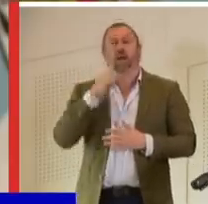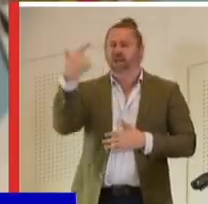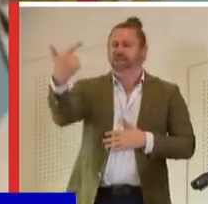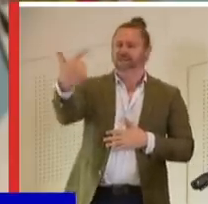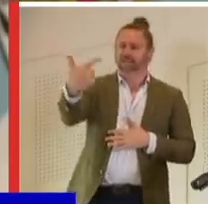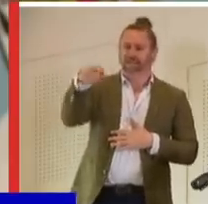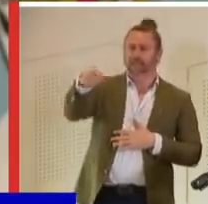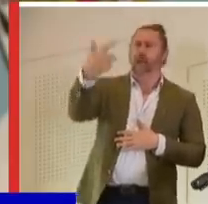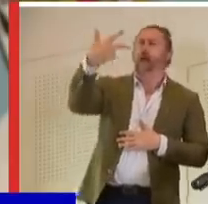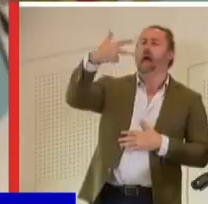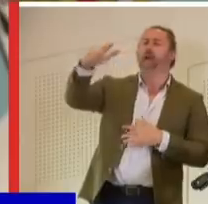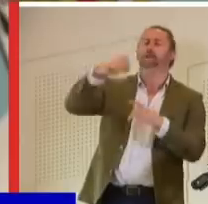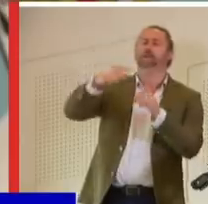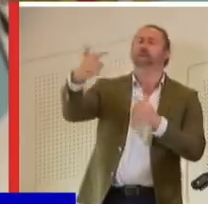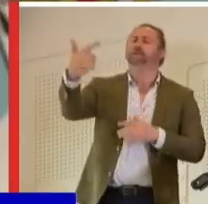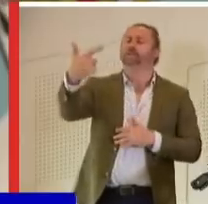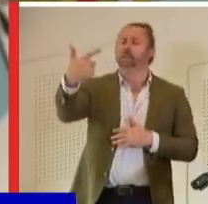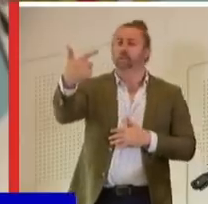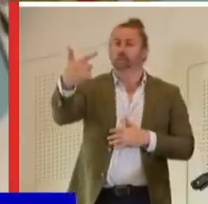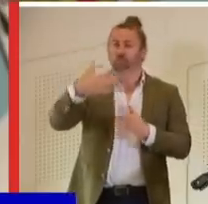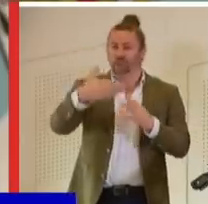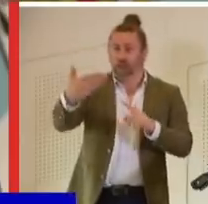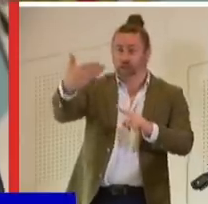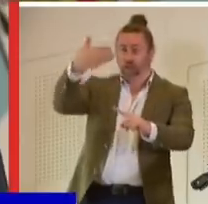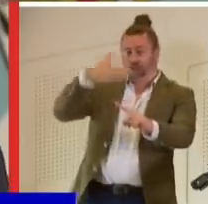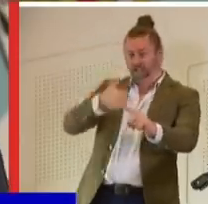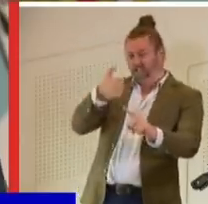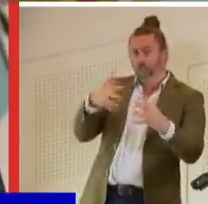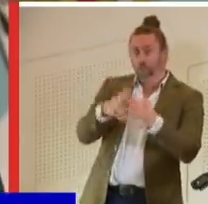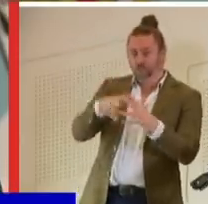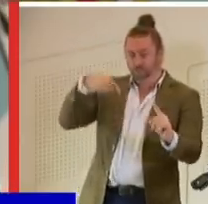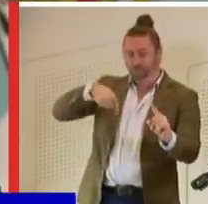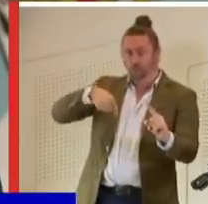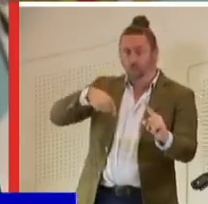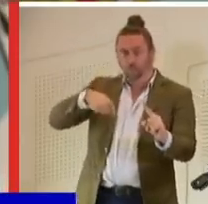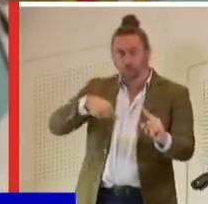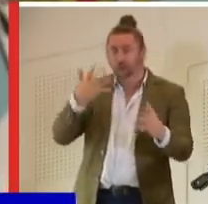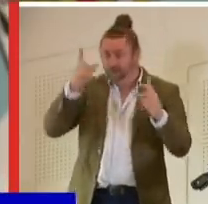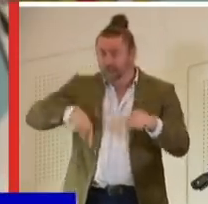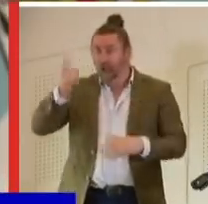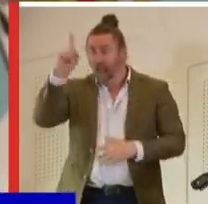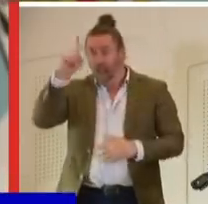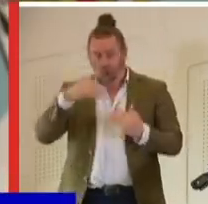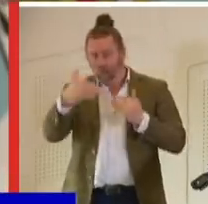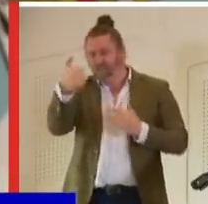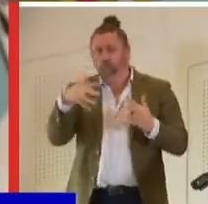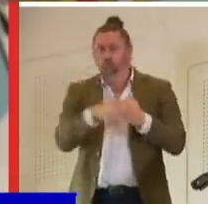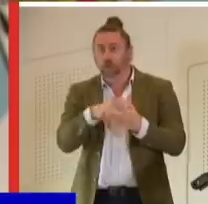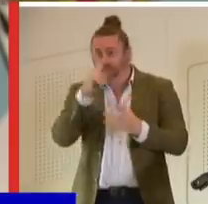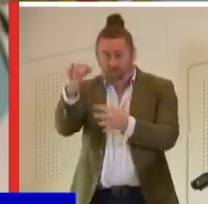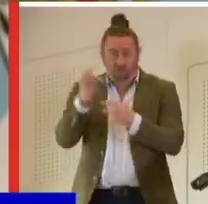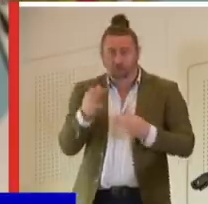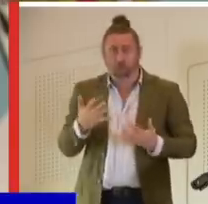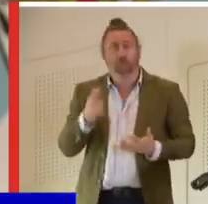vaccinated and be protected is 6 weeks before then, and we might even get there earlier. And the most important thing every